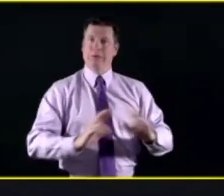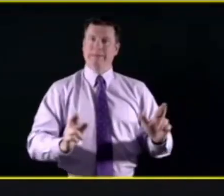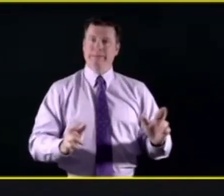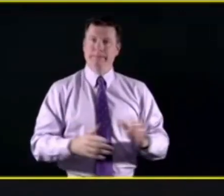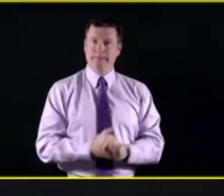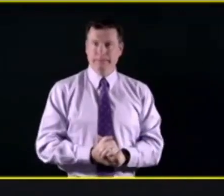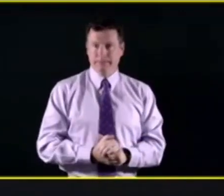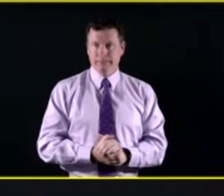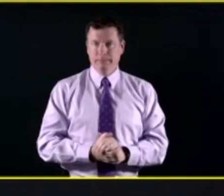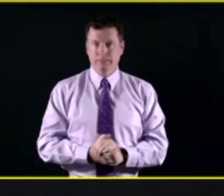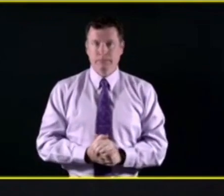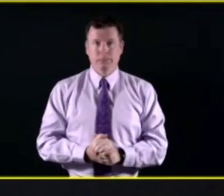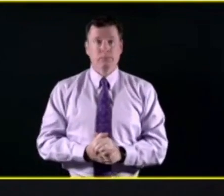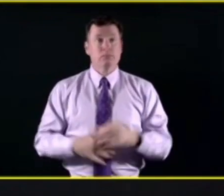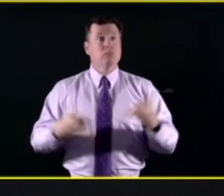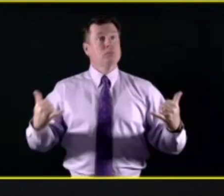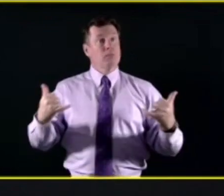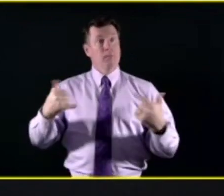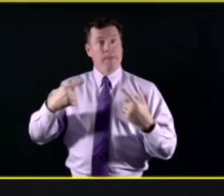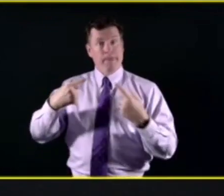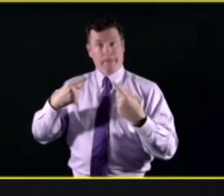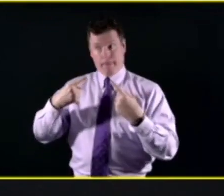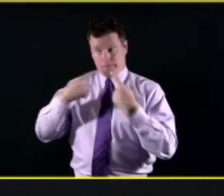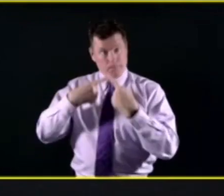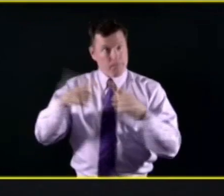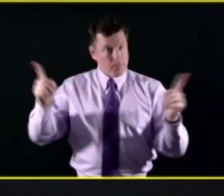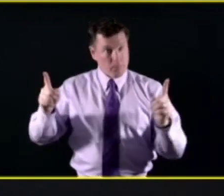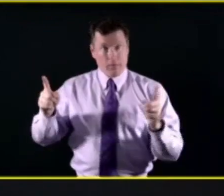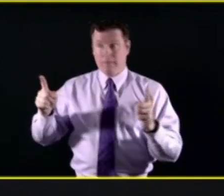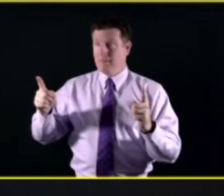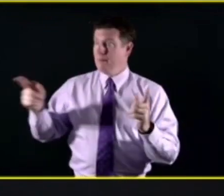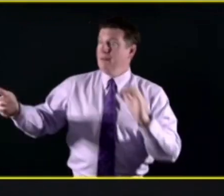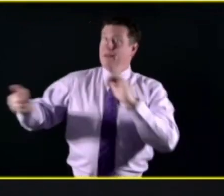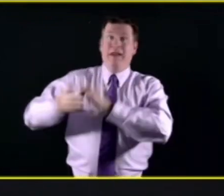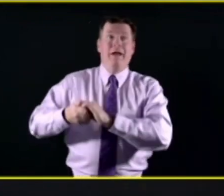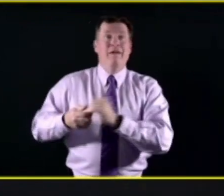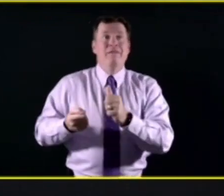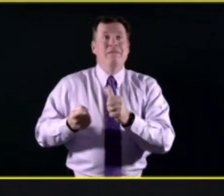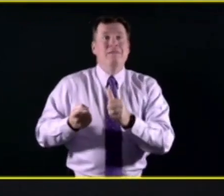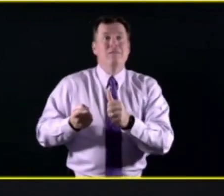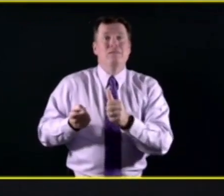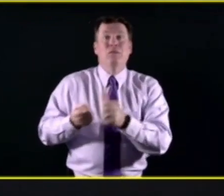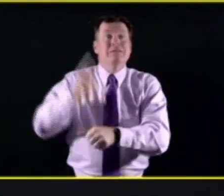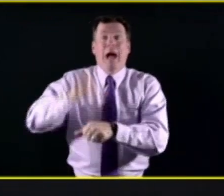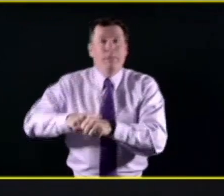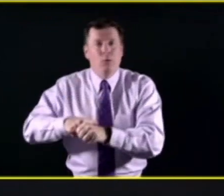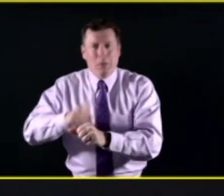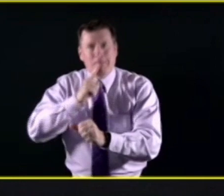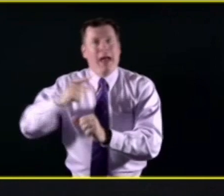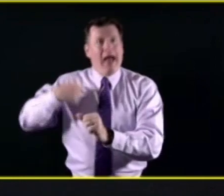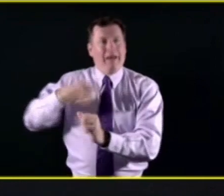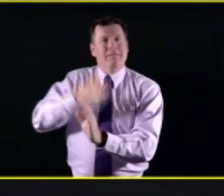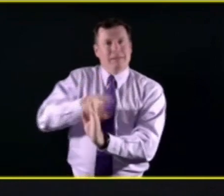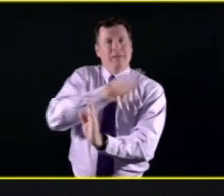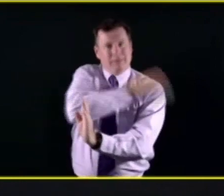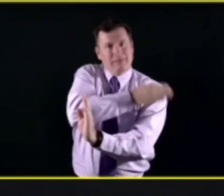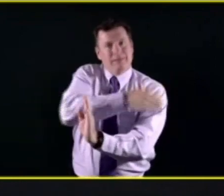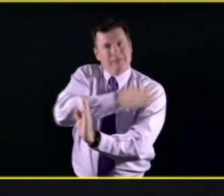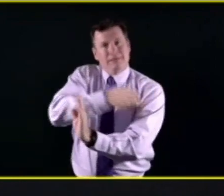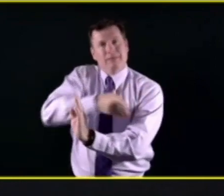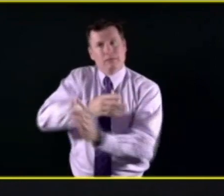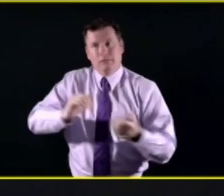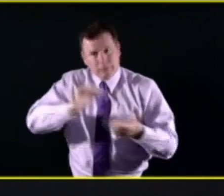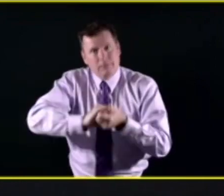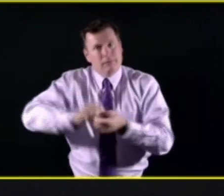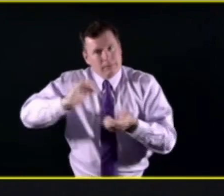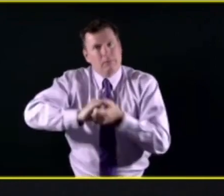future potential for collaboration. Collaboration in times of crisis and in times of normalcy. And so with that, I want to extend my gratitude again,